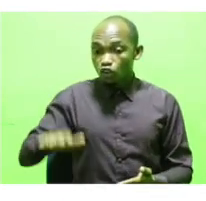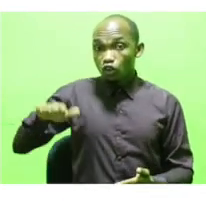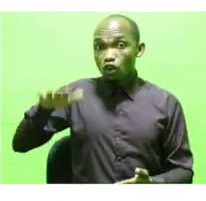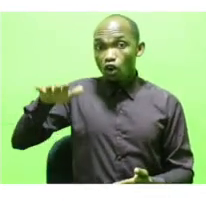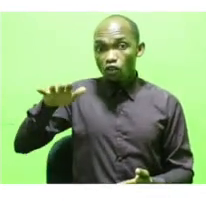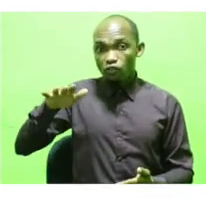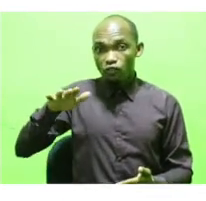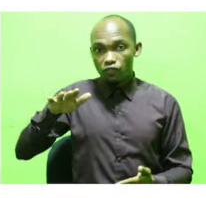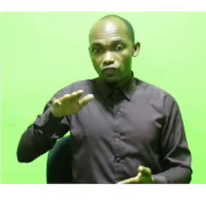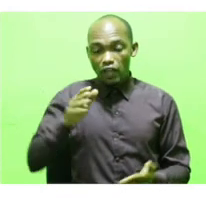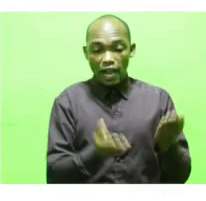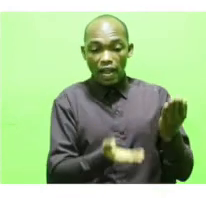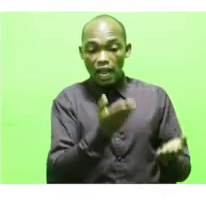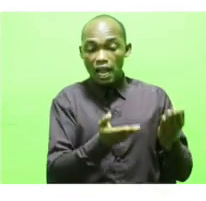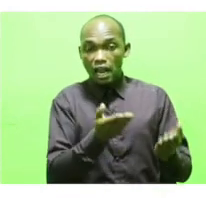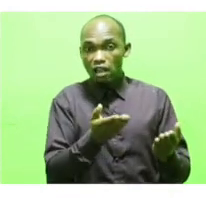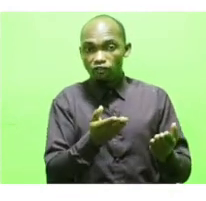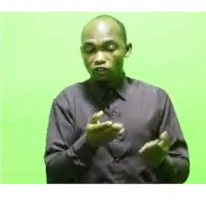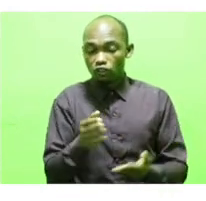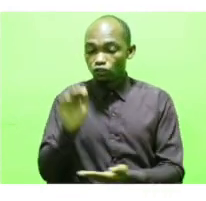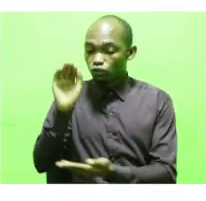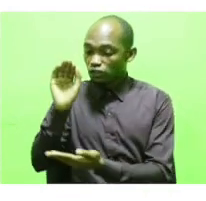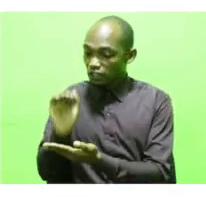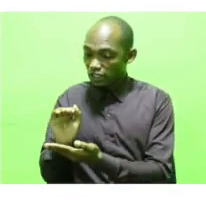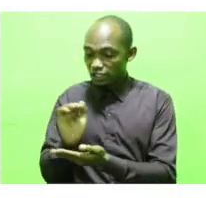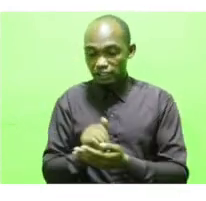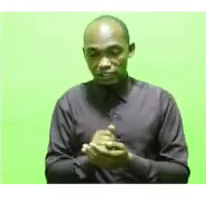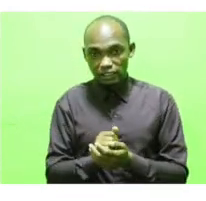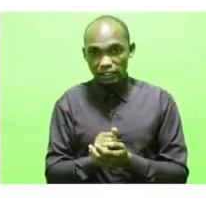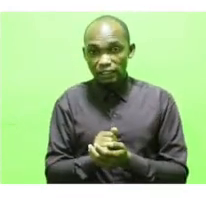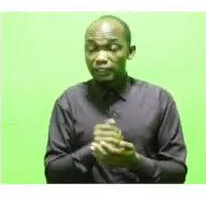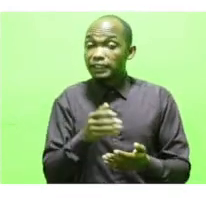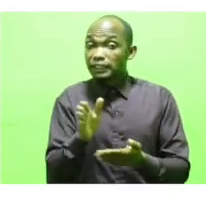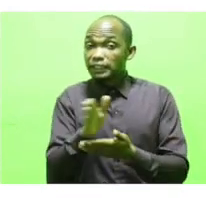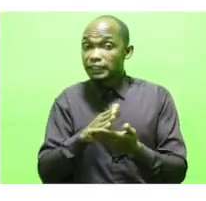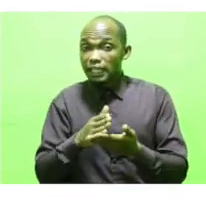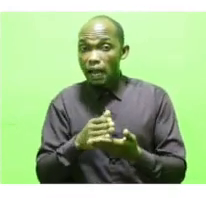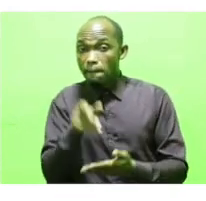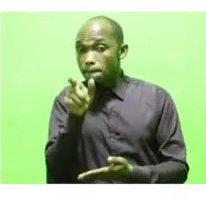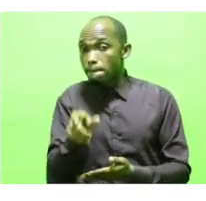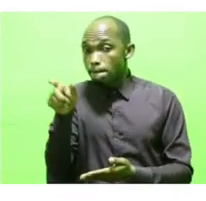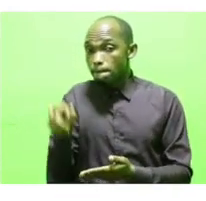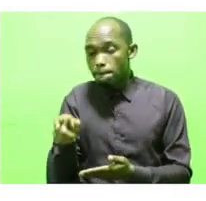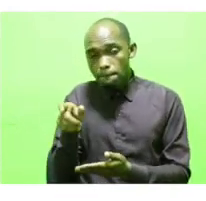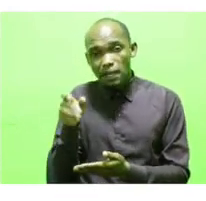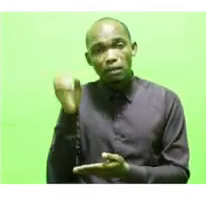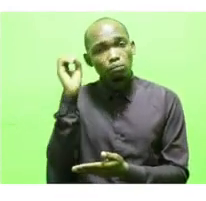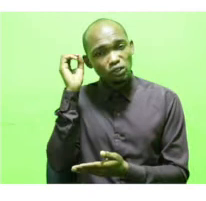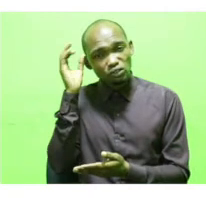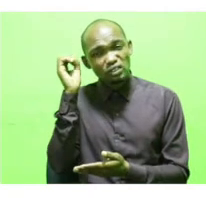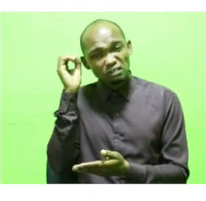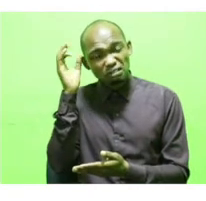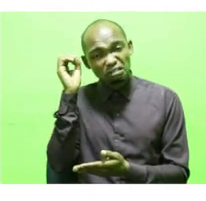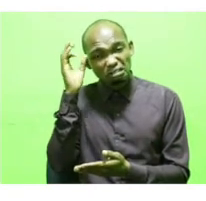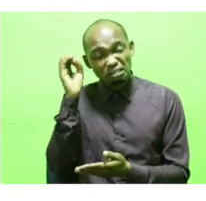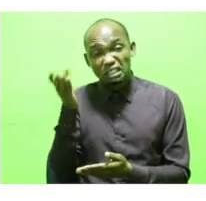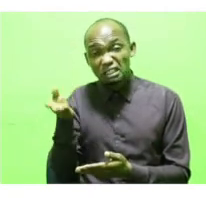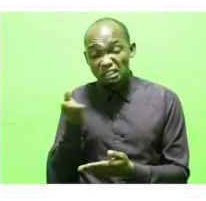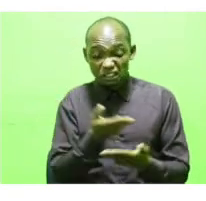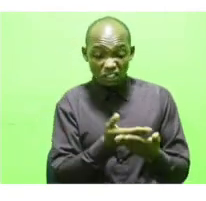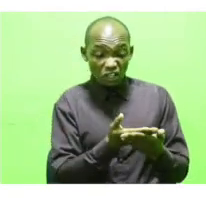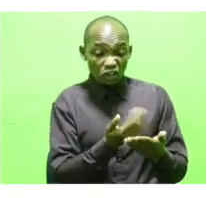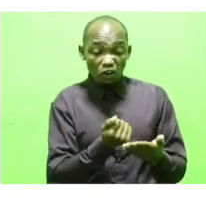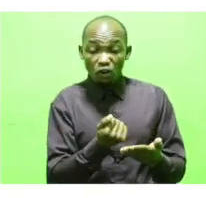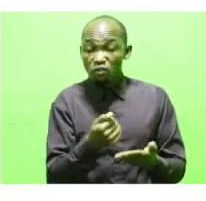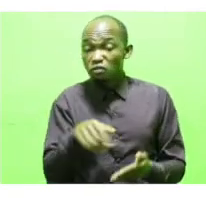to increase. So a healthy, for instance, well, there are some people who have diseases such as achondroplasia. These diseases